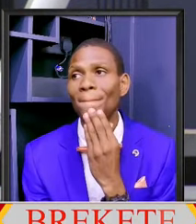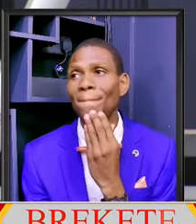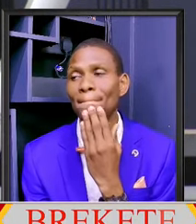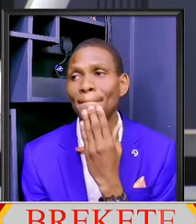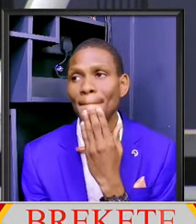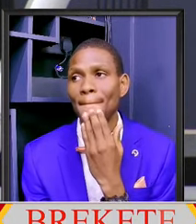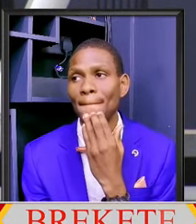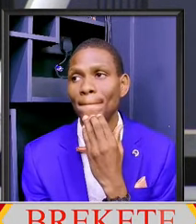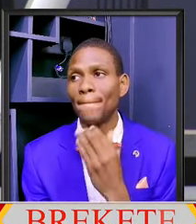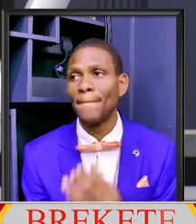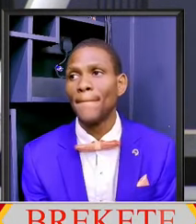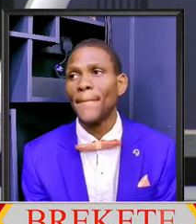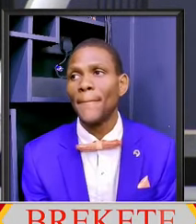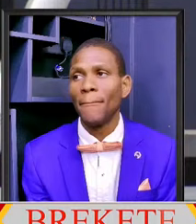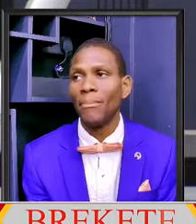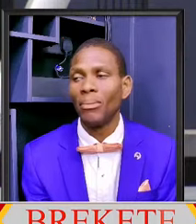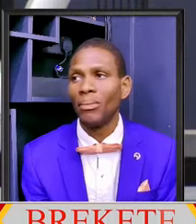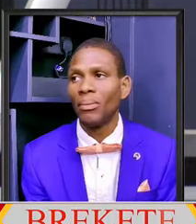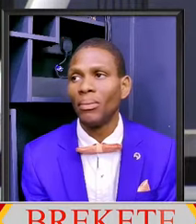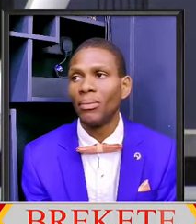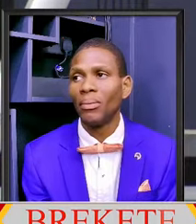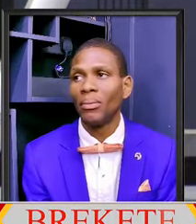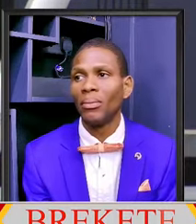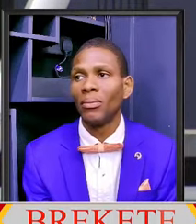akwai wani da na sanin gaskiya ba. Ya iya dinki?